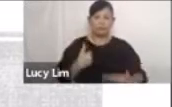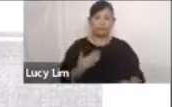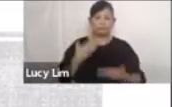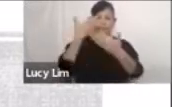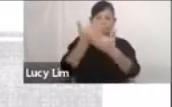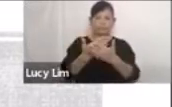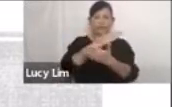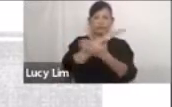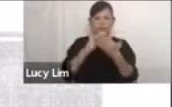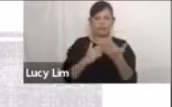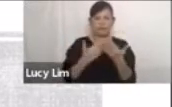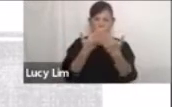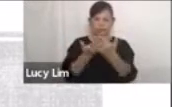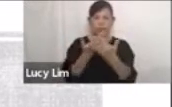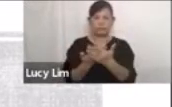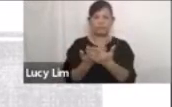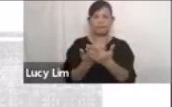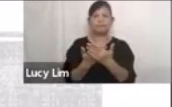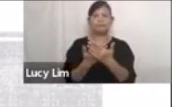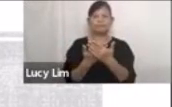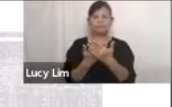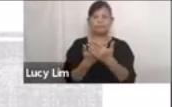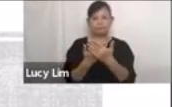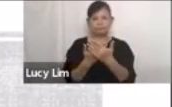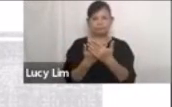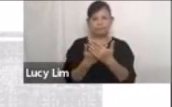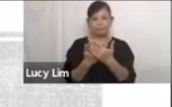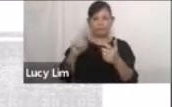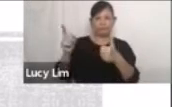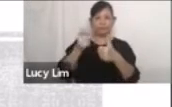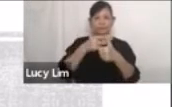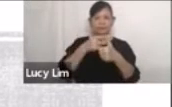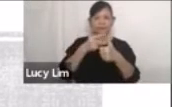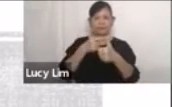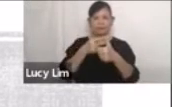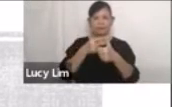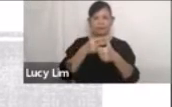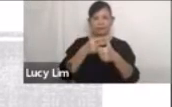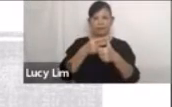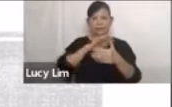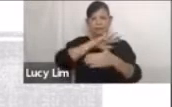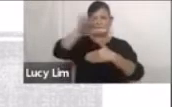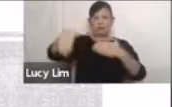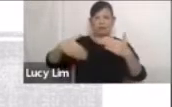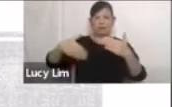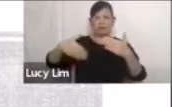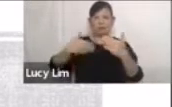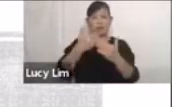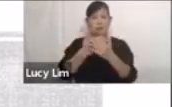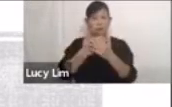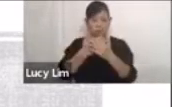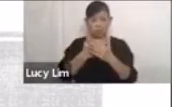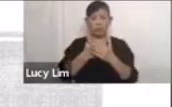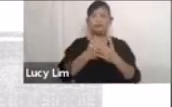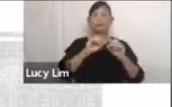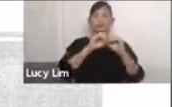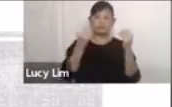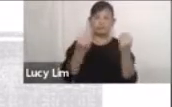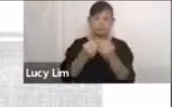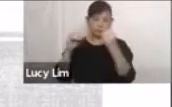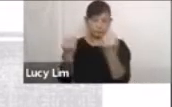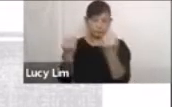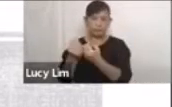developed a few recommendations. Mm-hmm. The first one being that all the civil society organizations should work with people